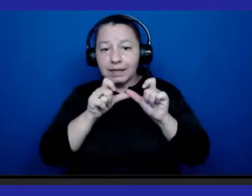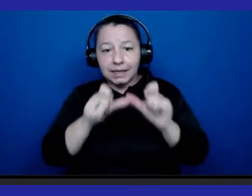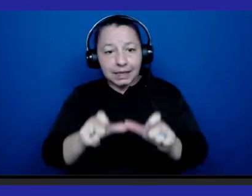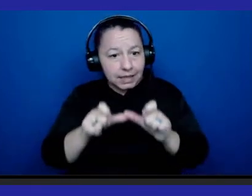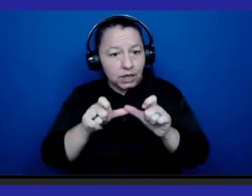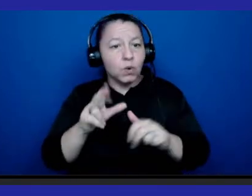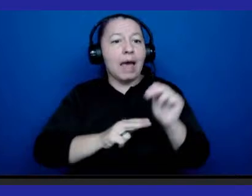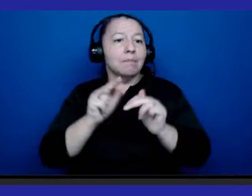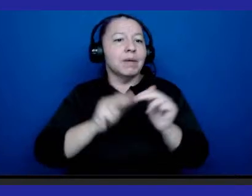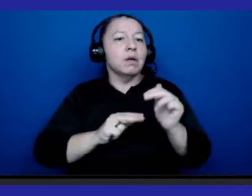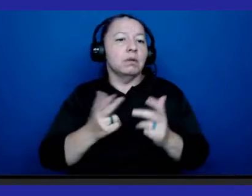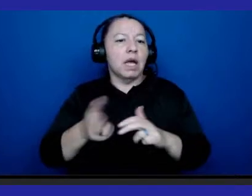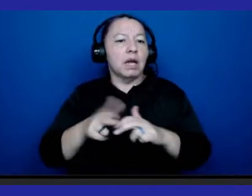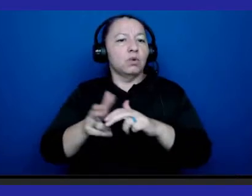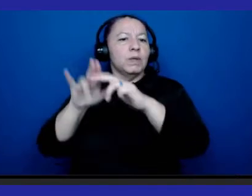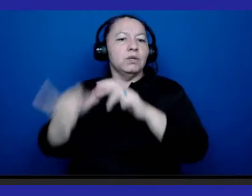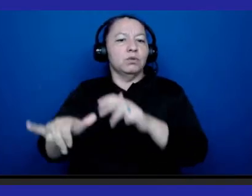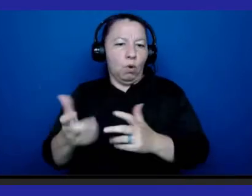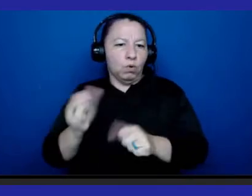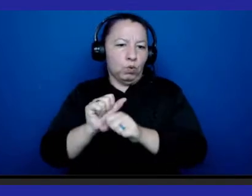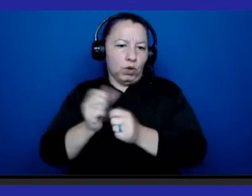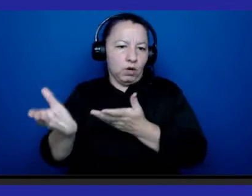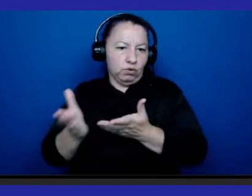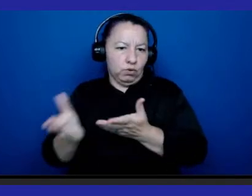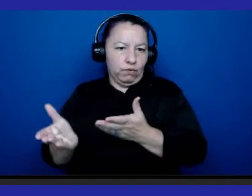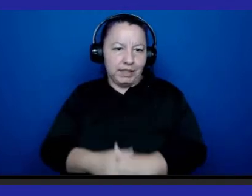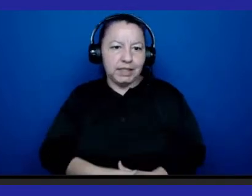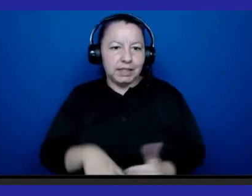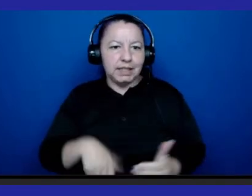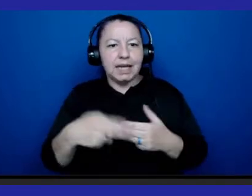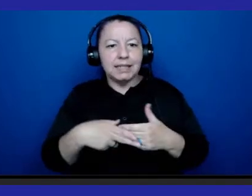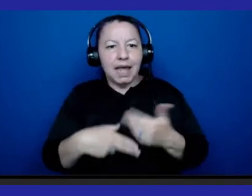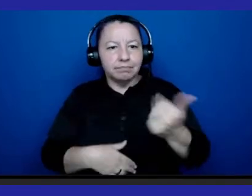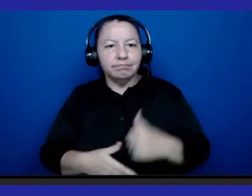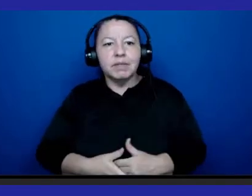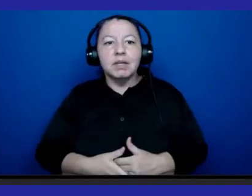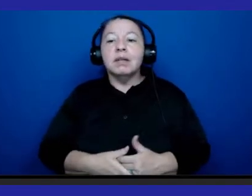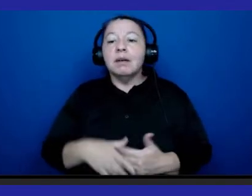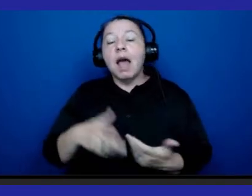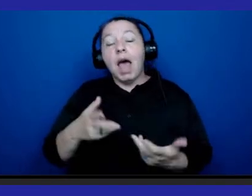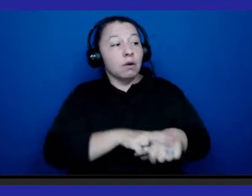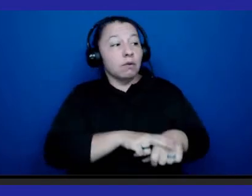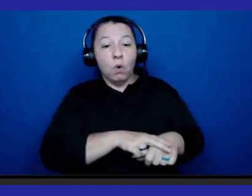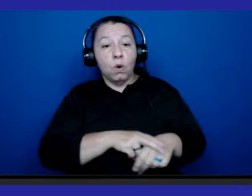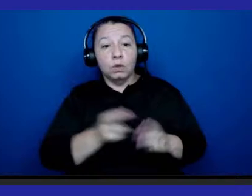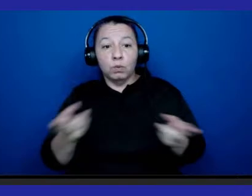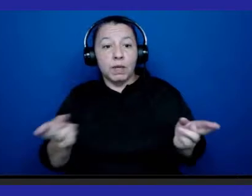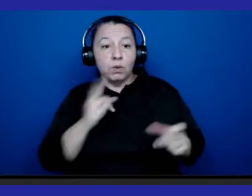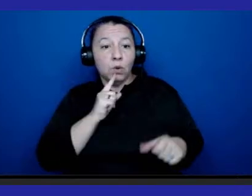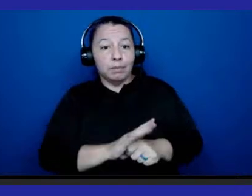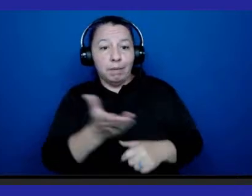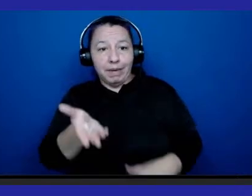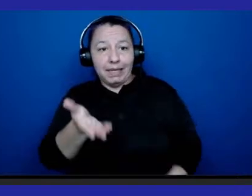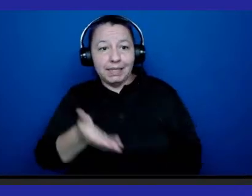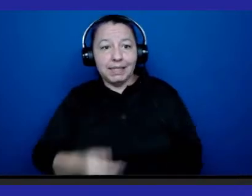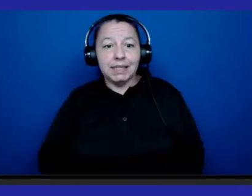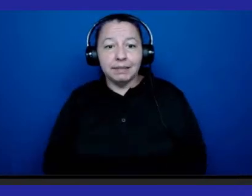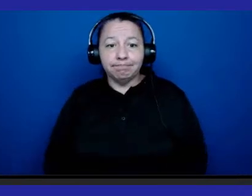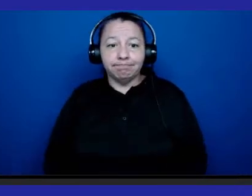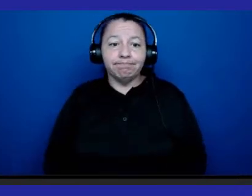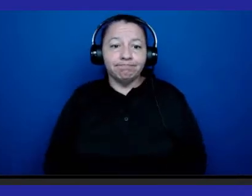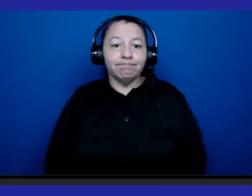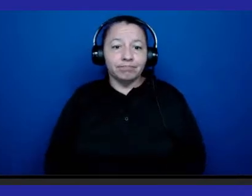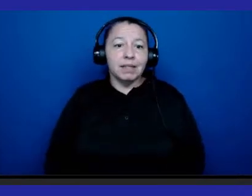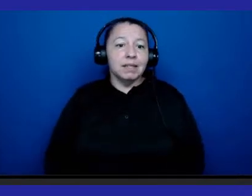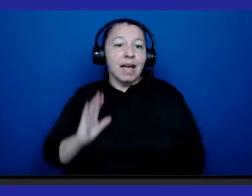work and services. Next slide. And of course, resource commitment. It's our